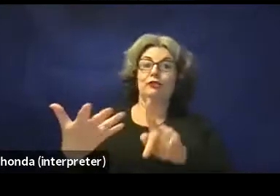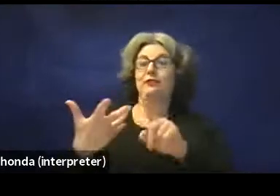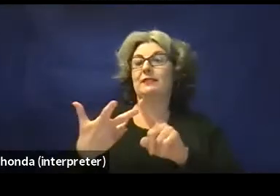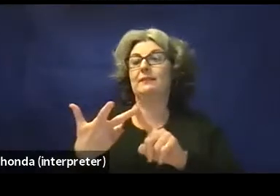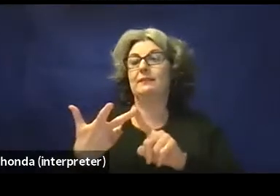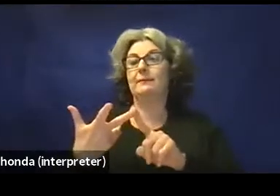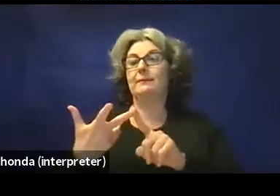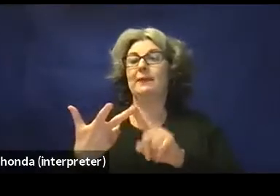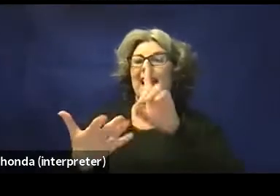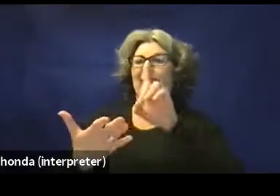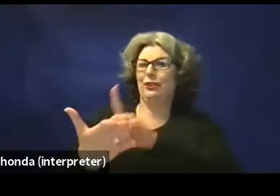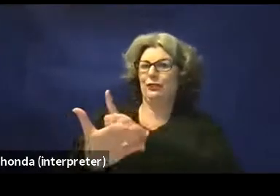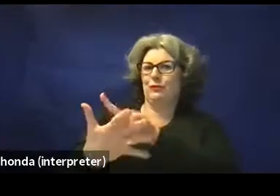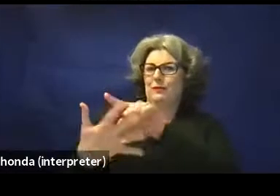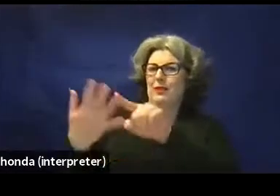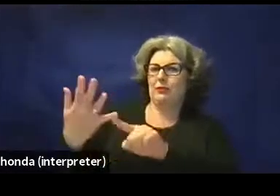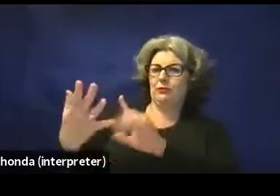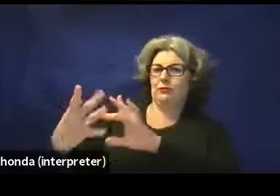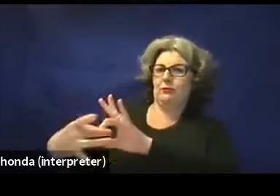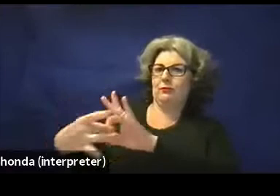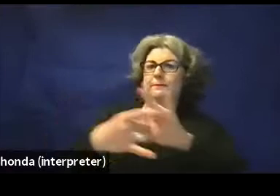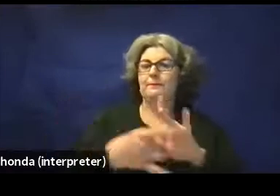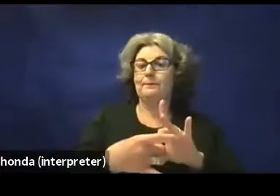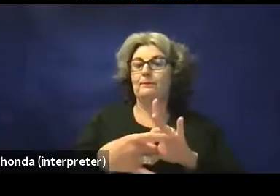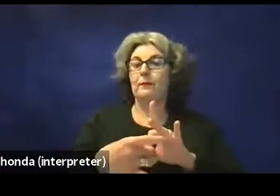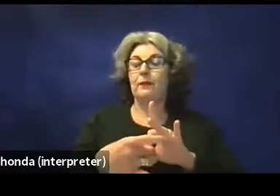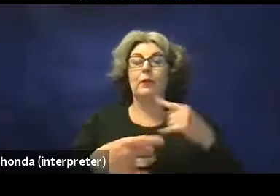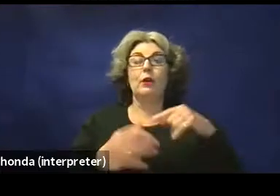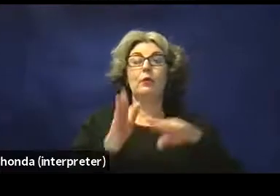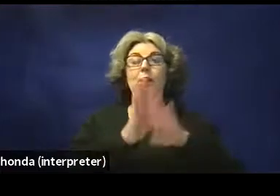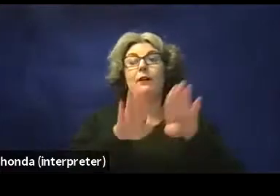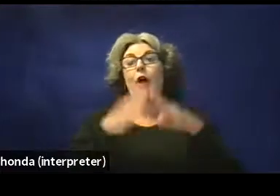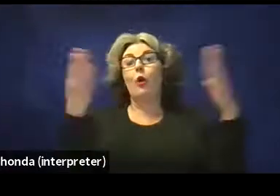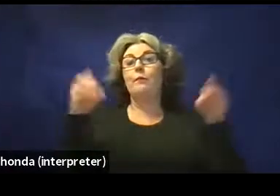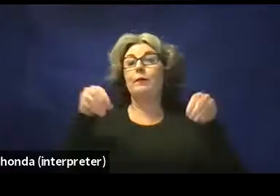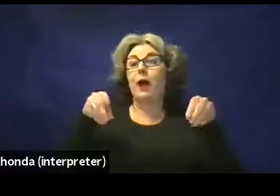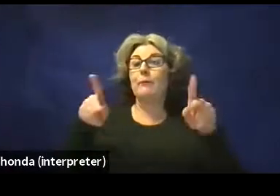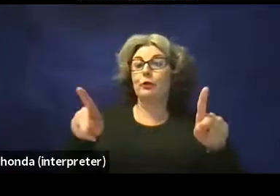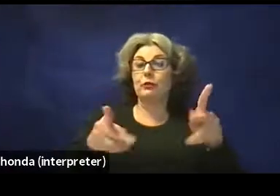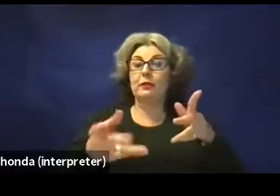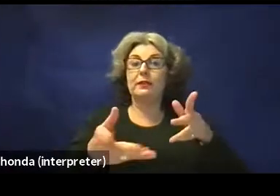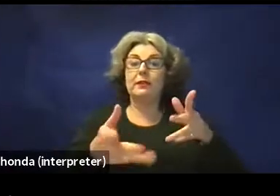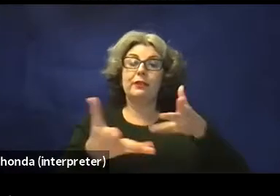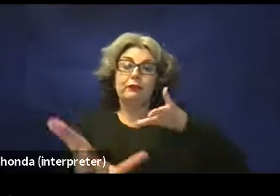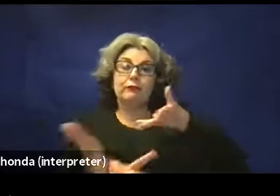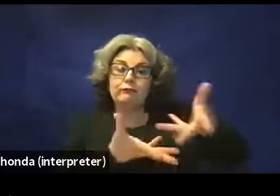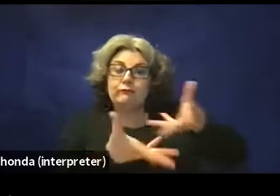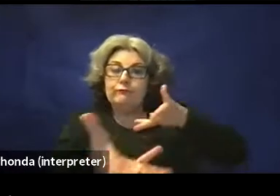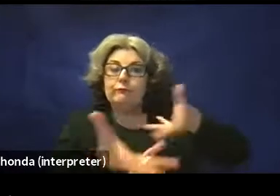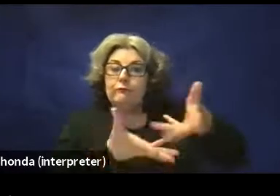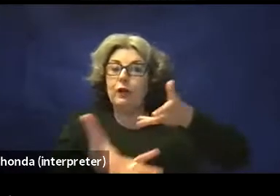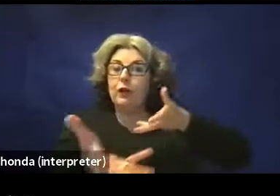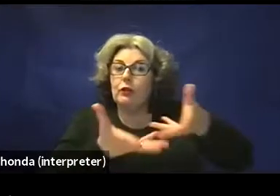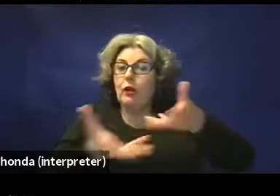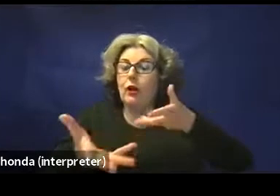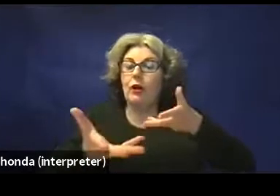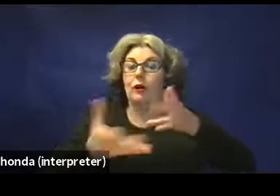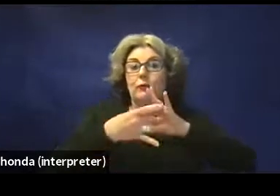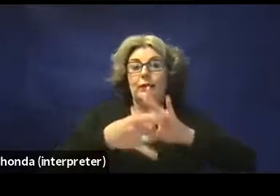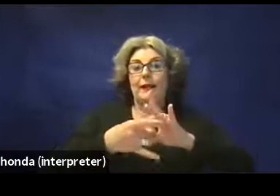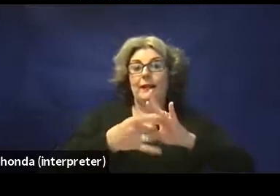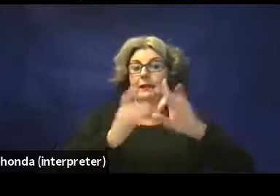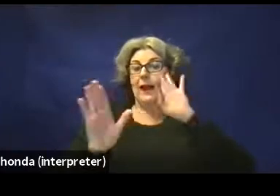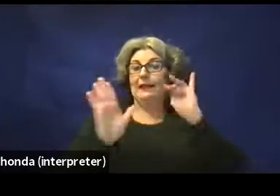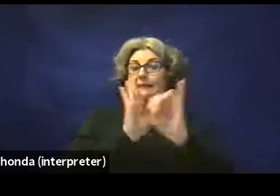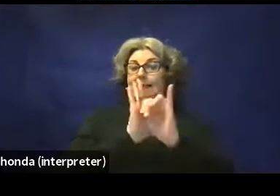prejudices, and discrimination. And so when we create open opportunities for dialogue about identity and